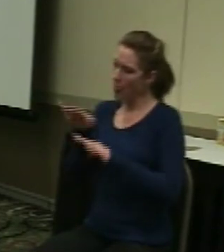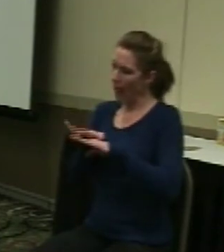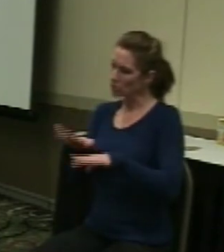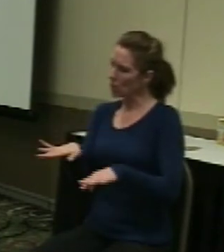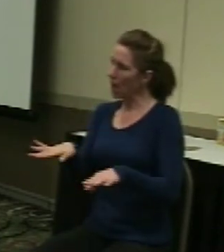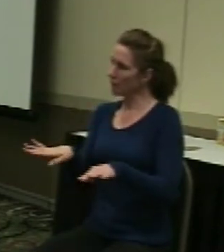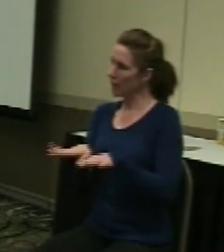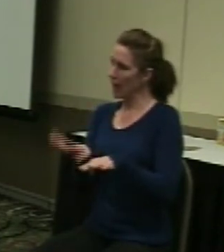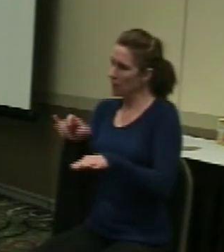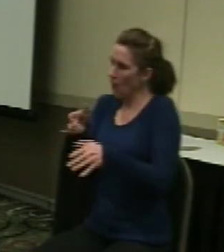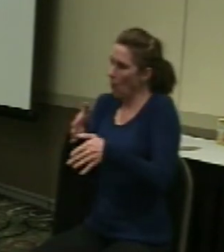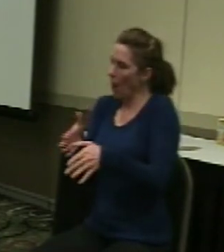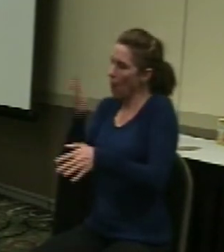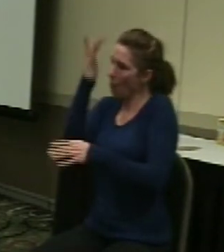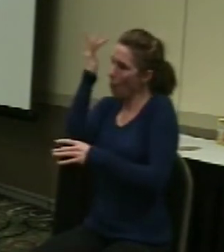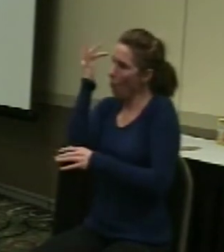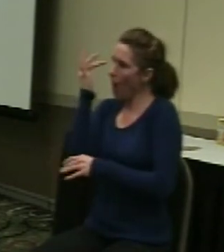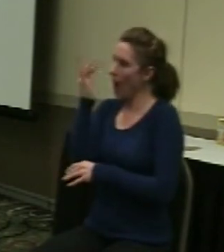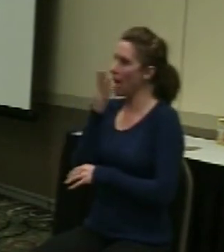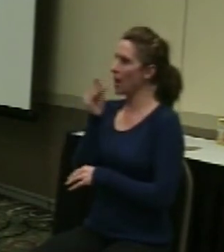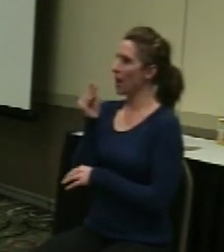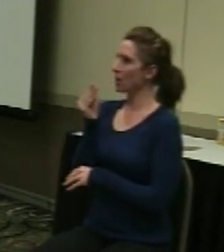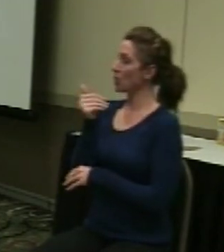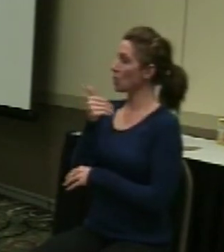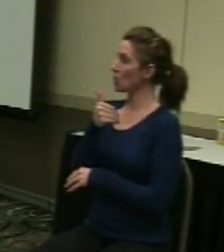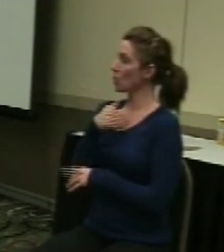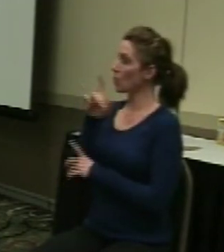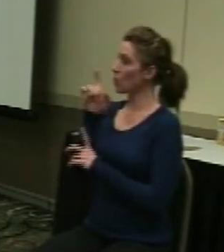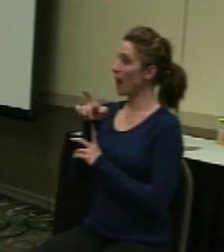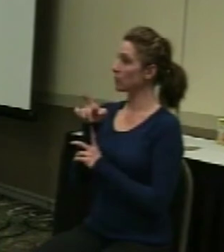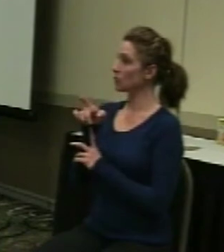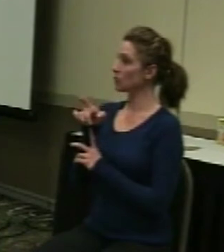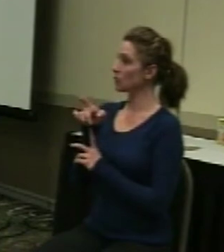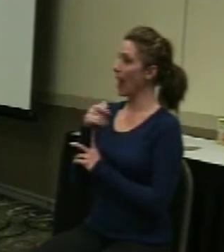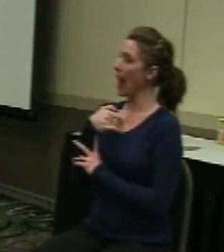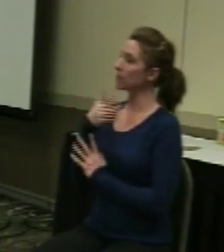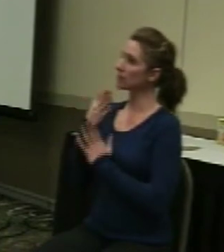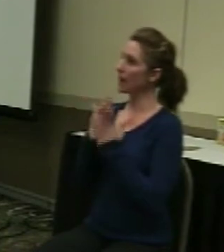doing. And we have to have some